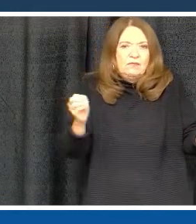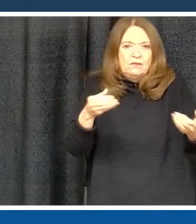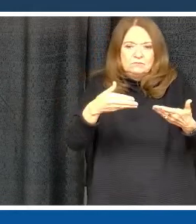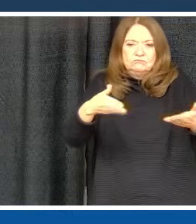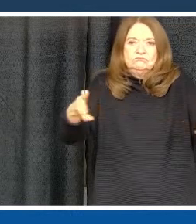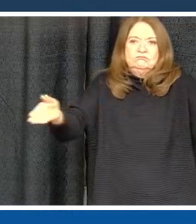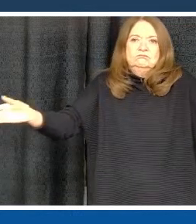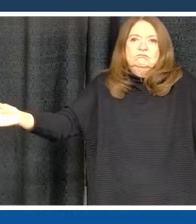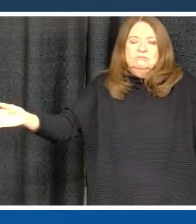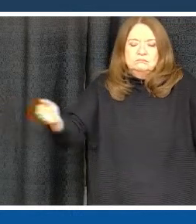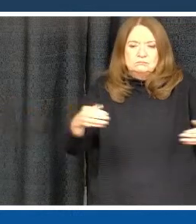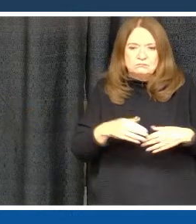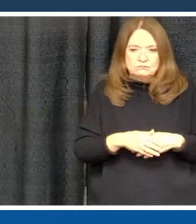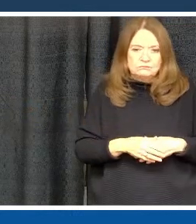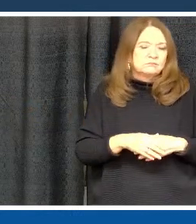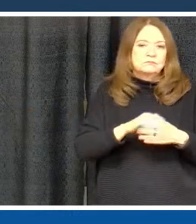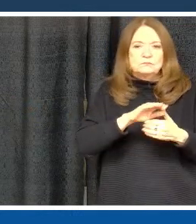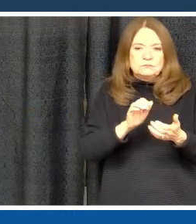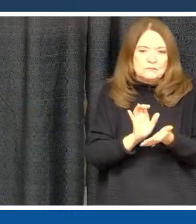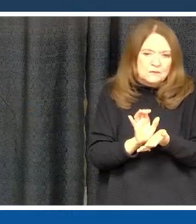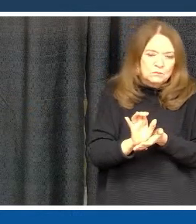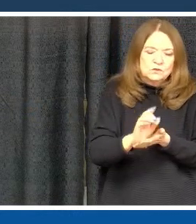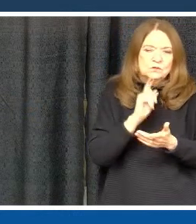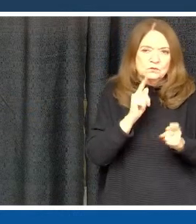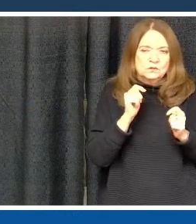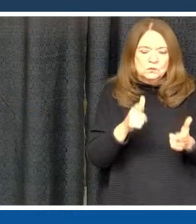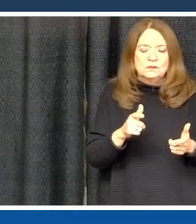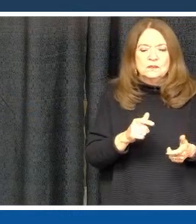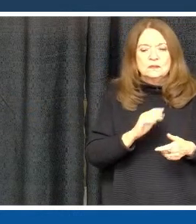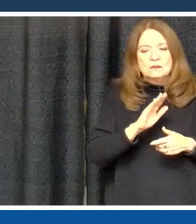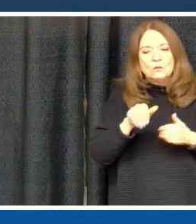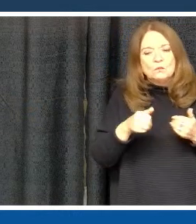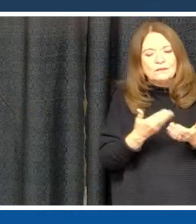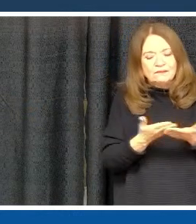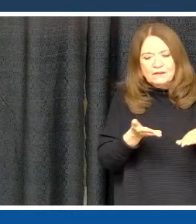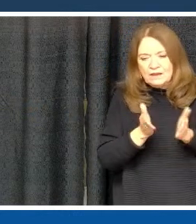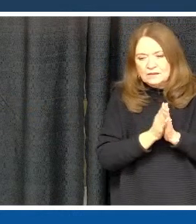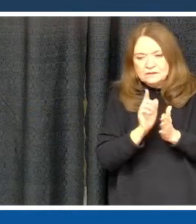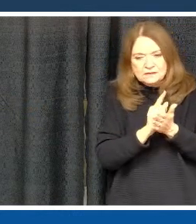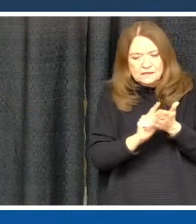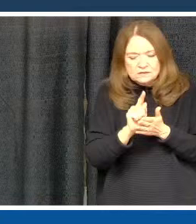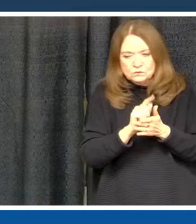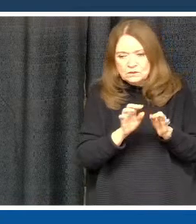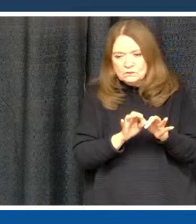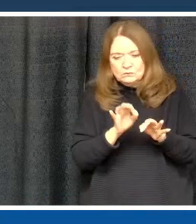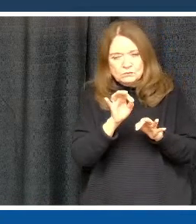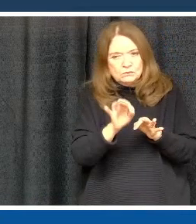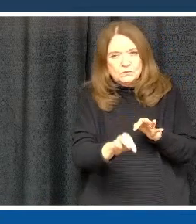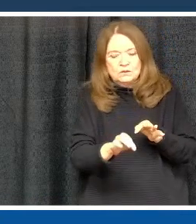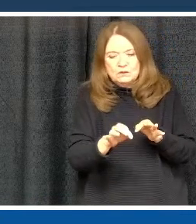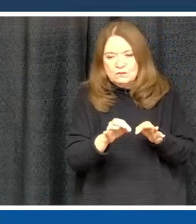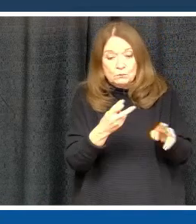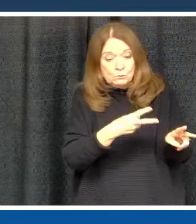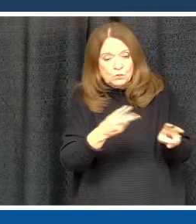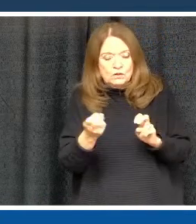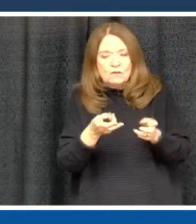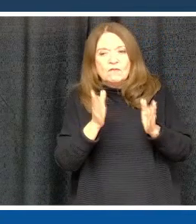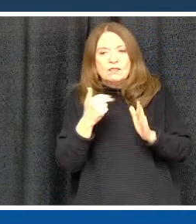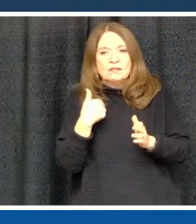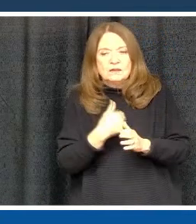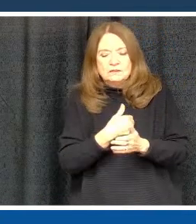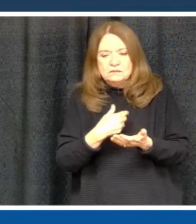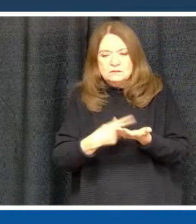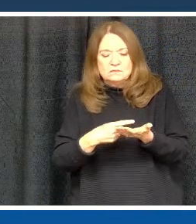or magnitude of being pushed through this quickly. All I ask is for next week, pull it off the consent agenda, let us have the debate, let me send